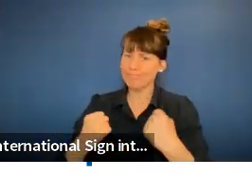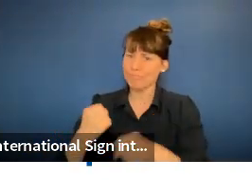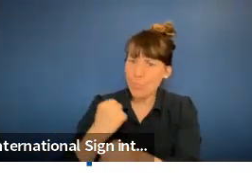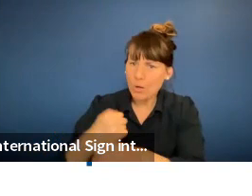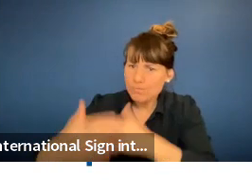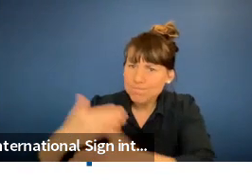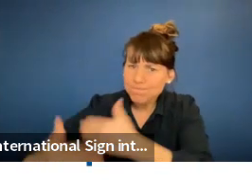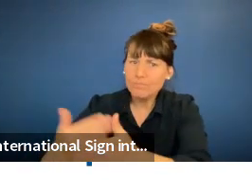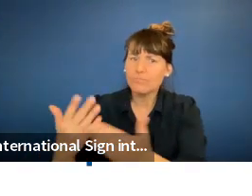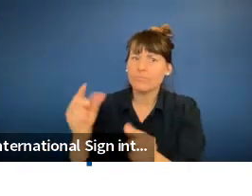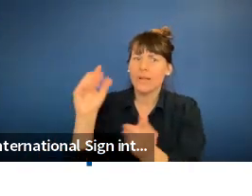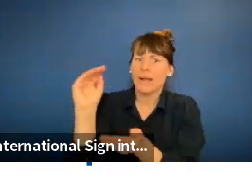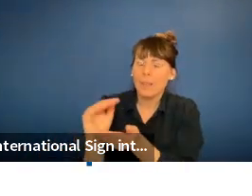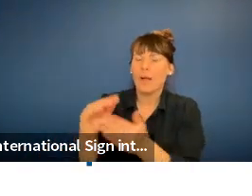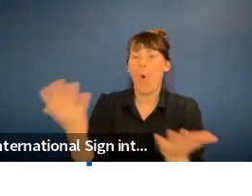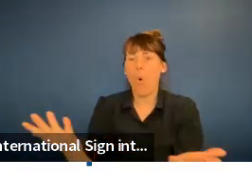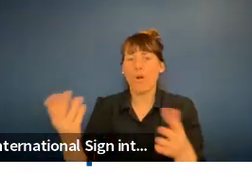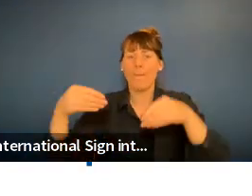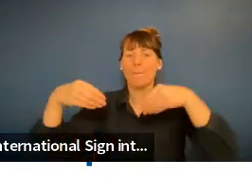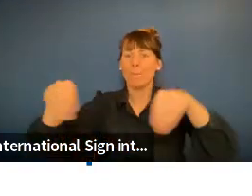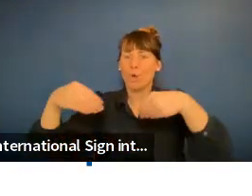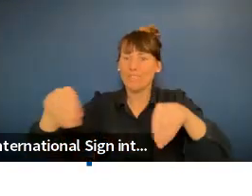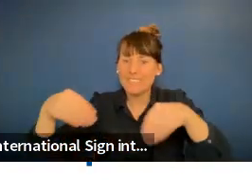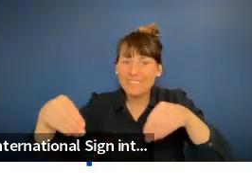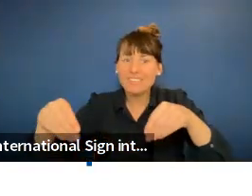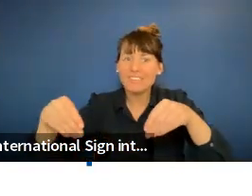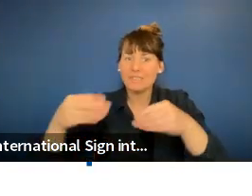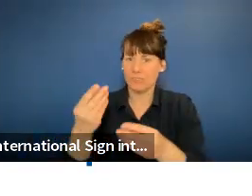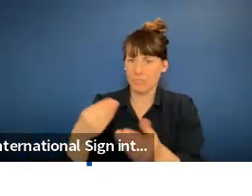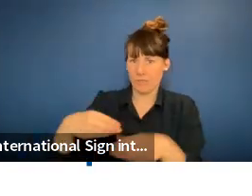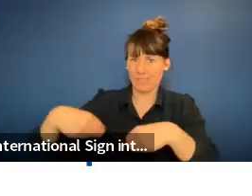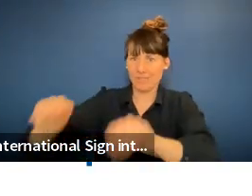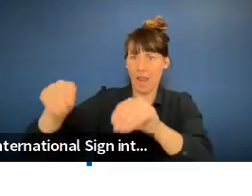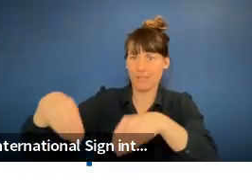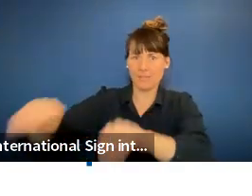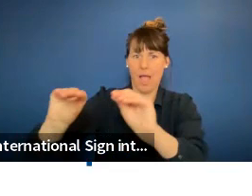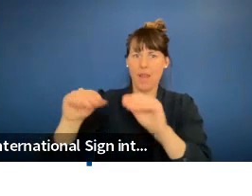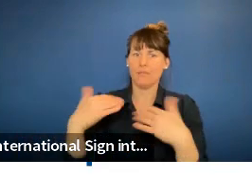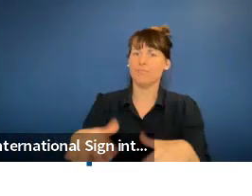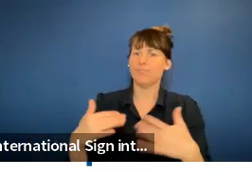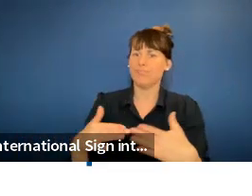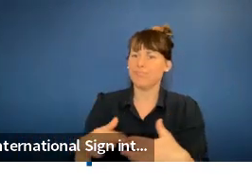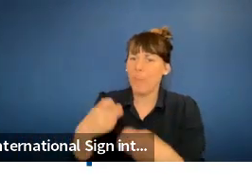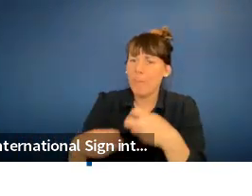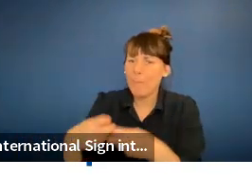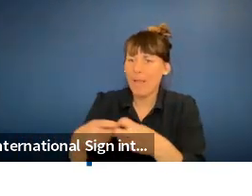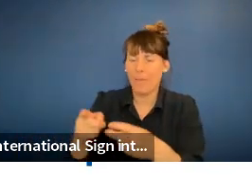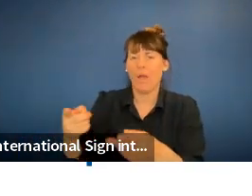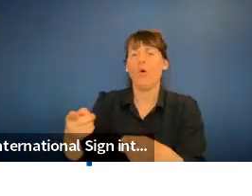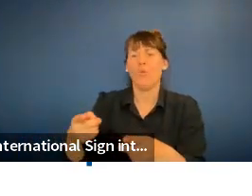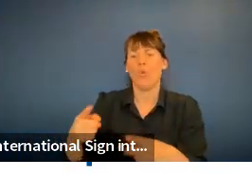development of a national assistive product list helps us to focus on interventions where the needs are highest,